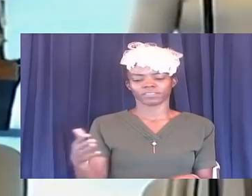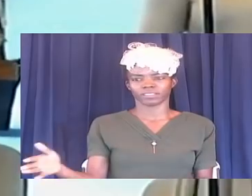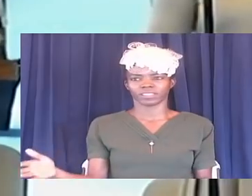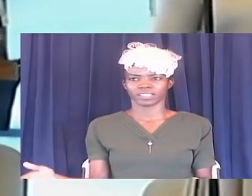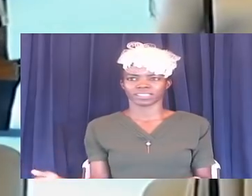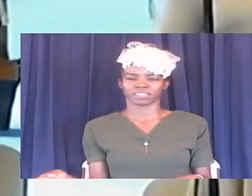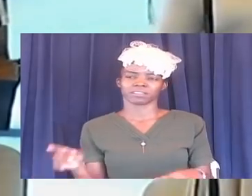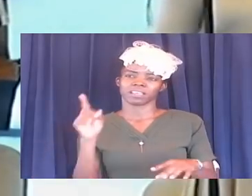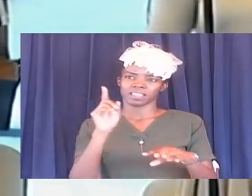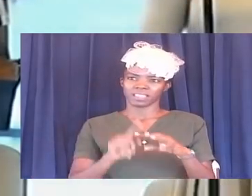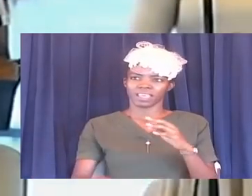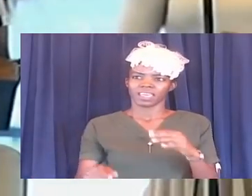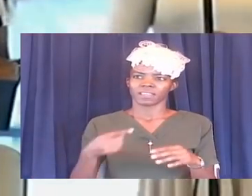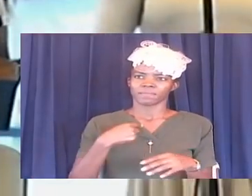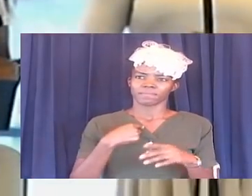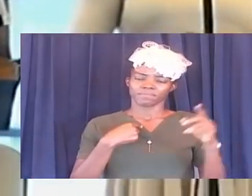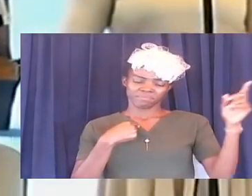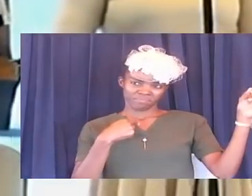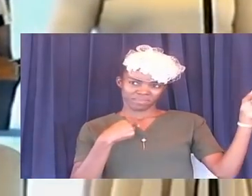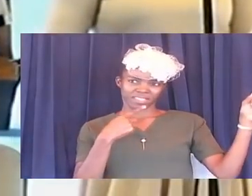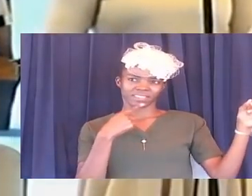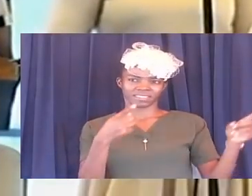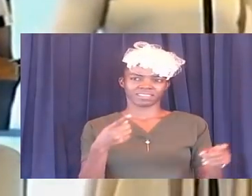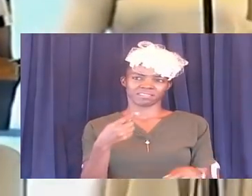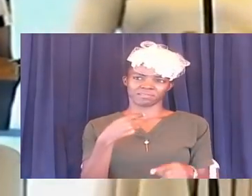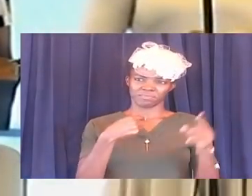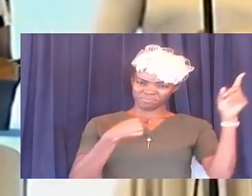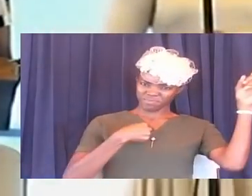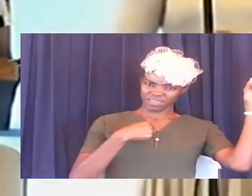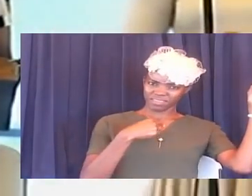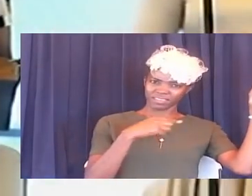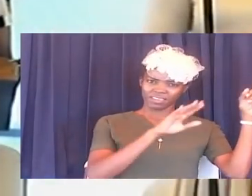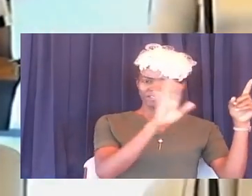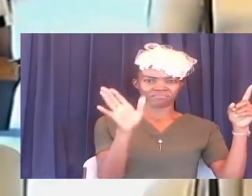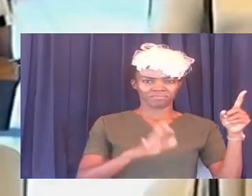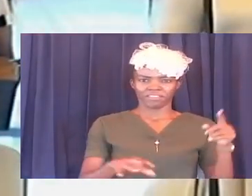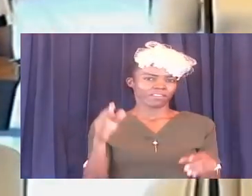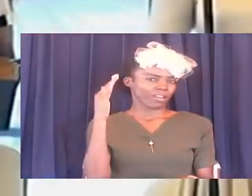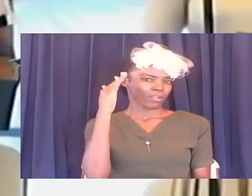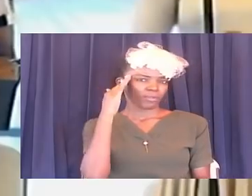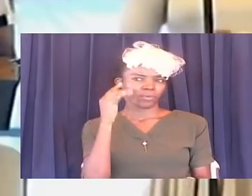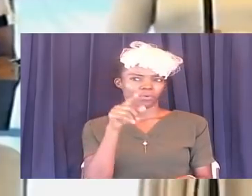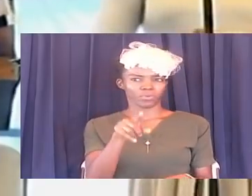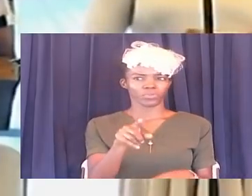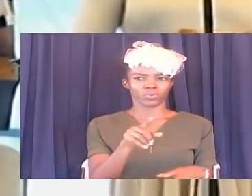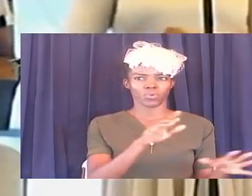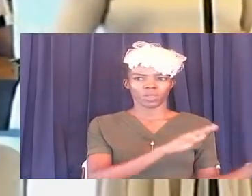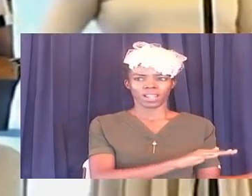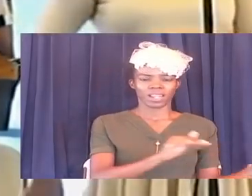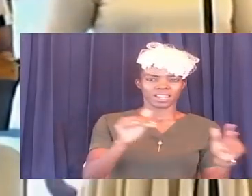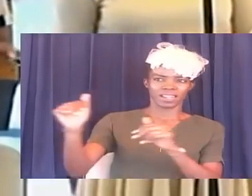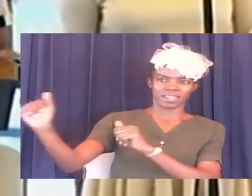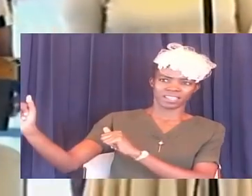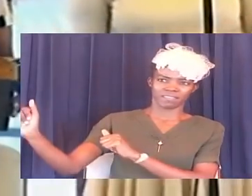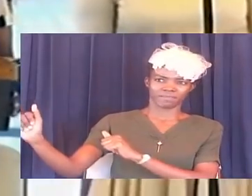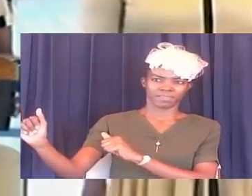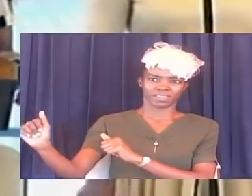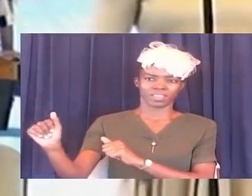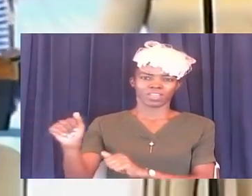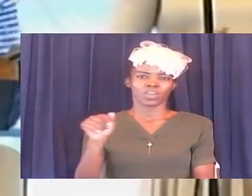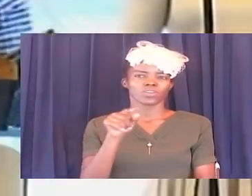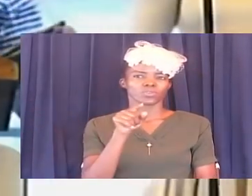profess unto them, I never knew you. Depart from me, ye that work